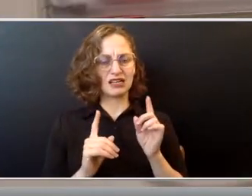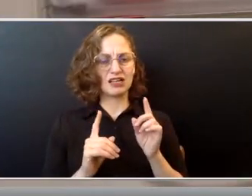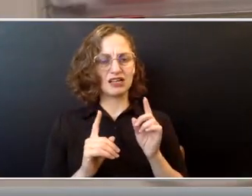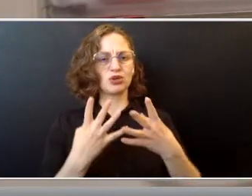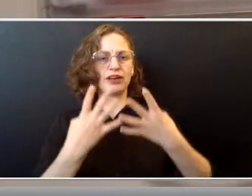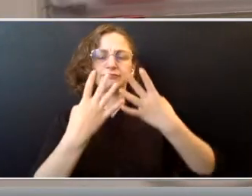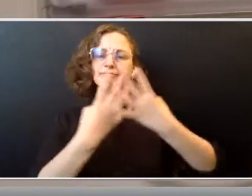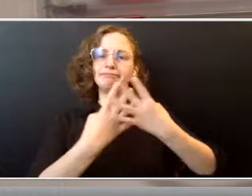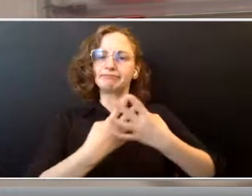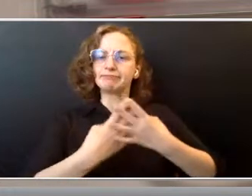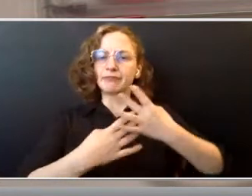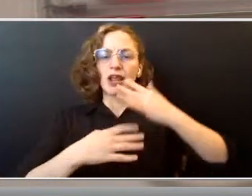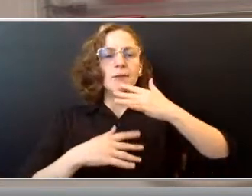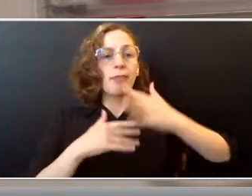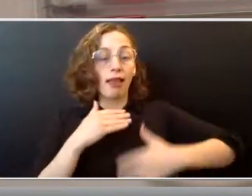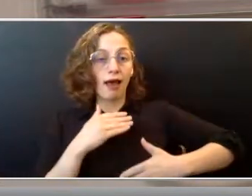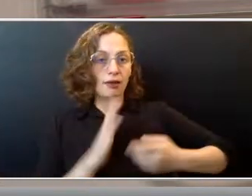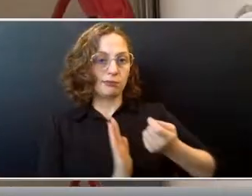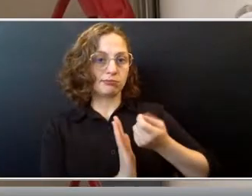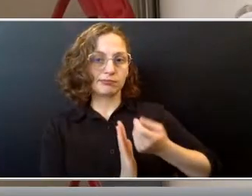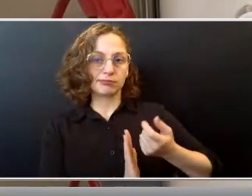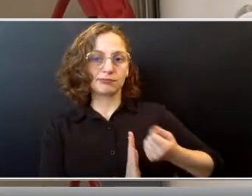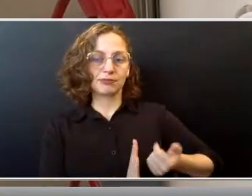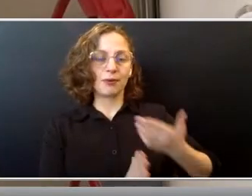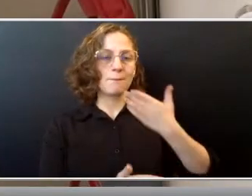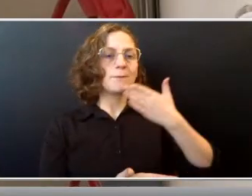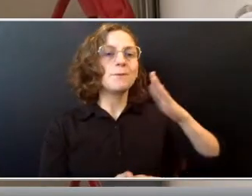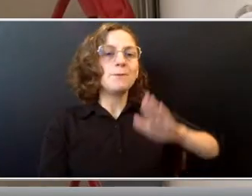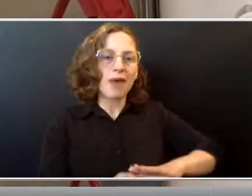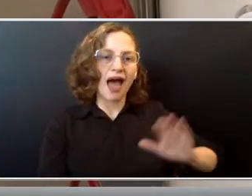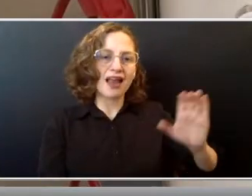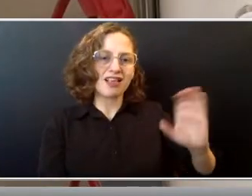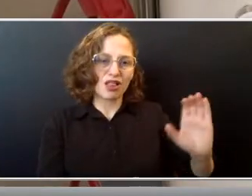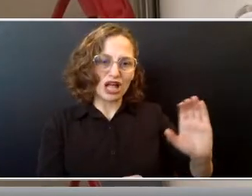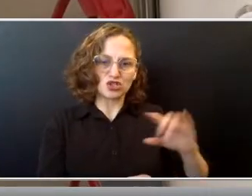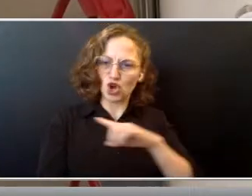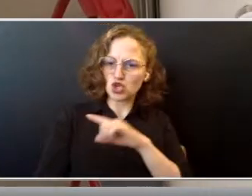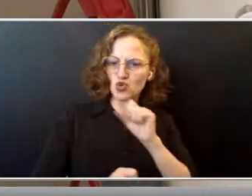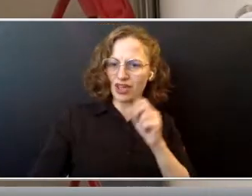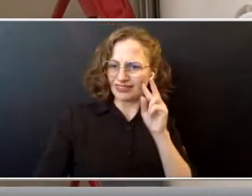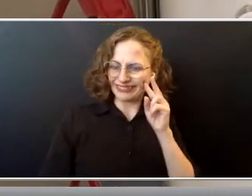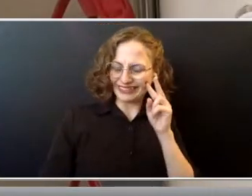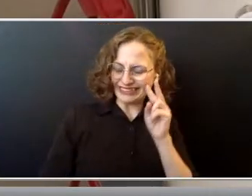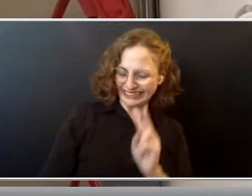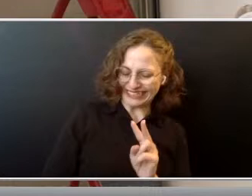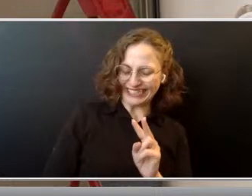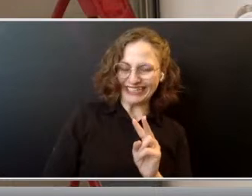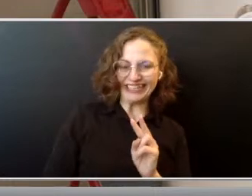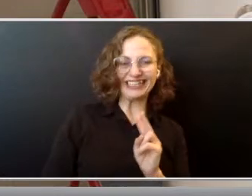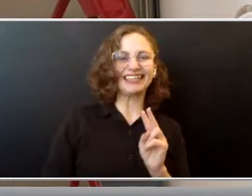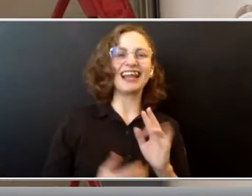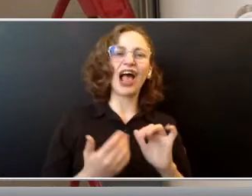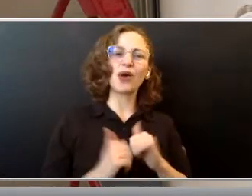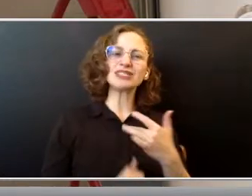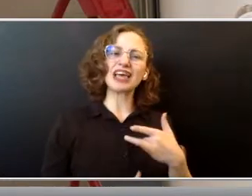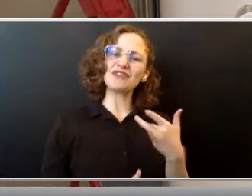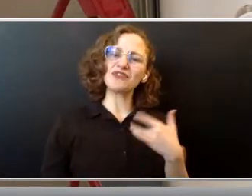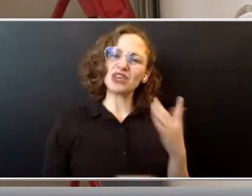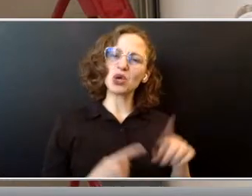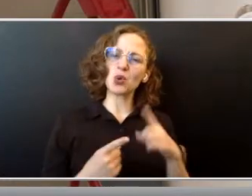blood, puts it into these buckets next to you. What does it feel like when you're going through that?